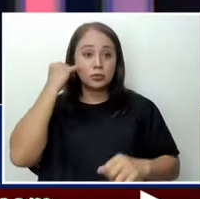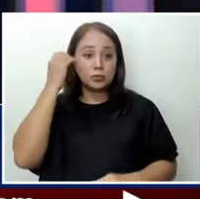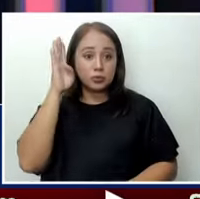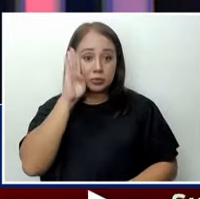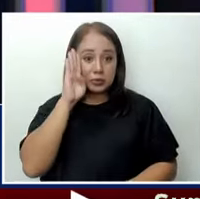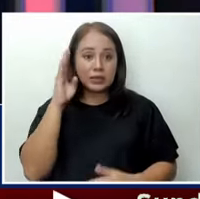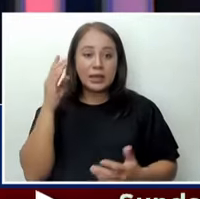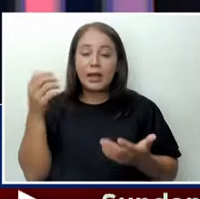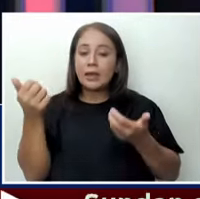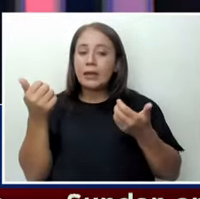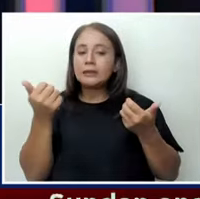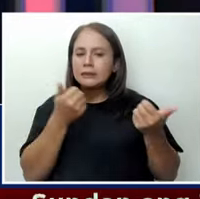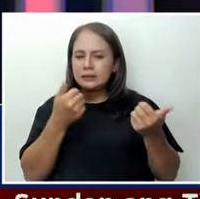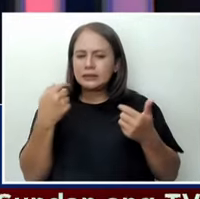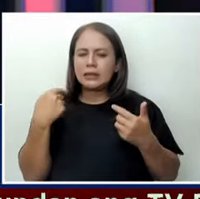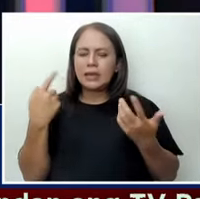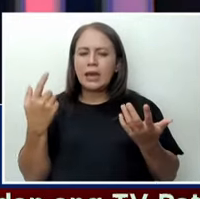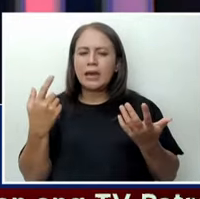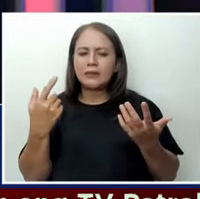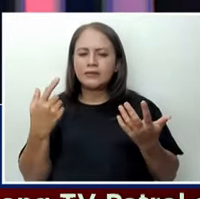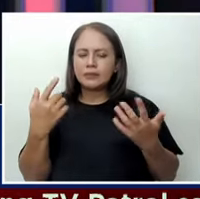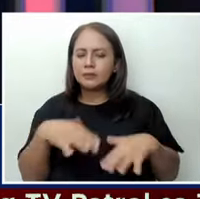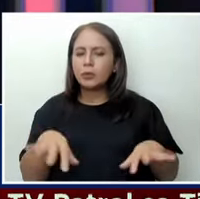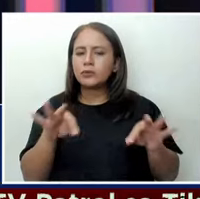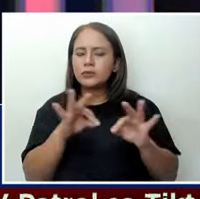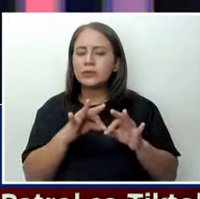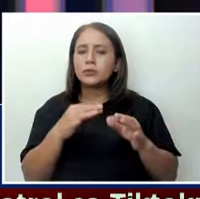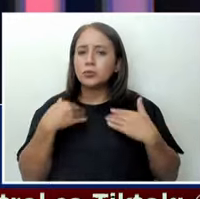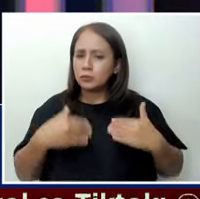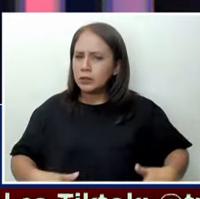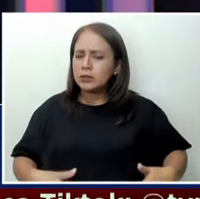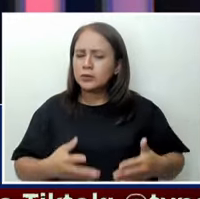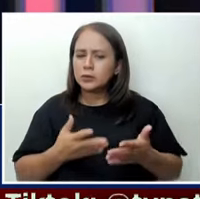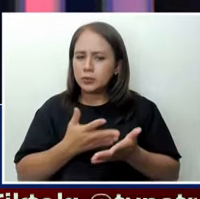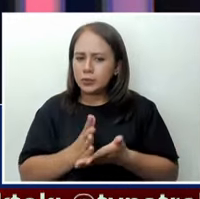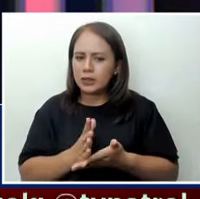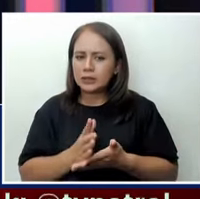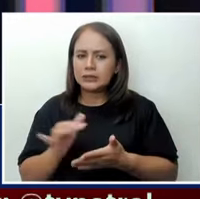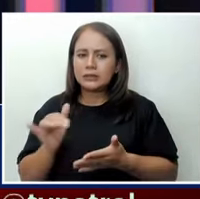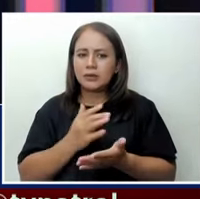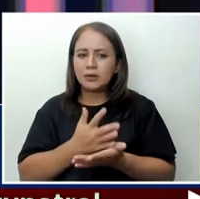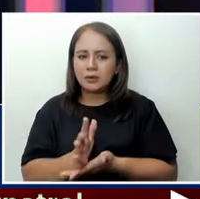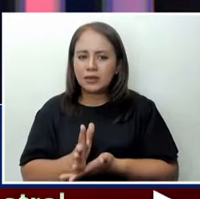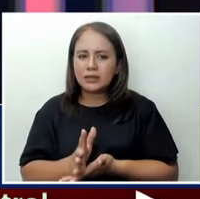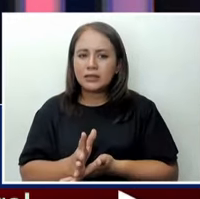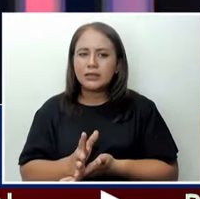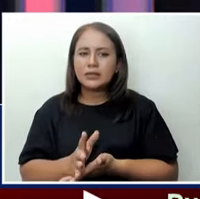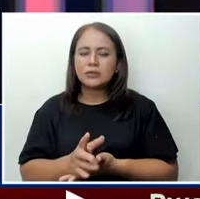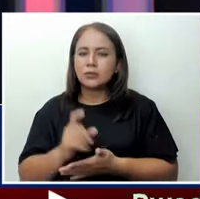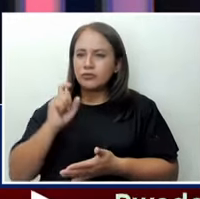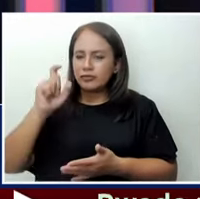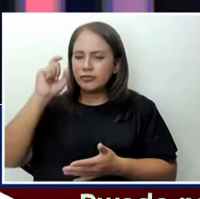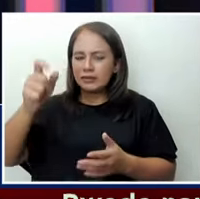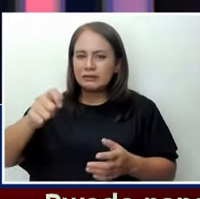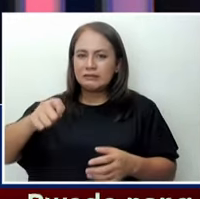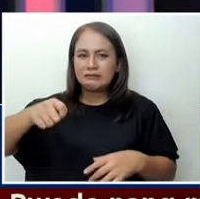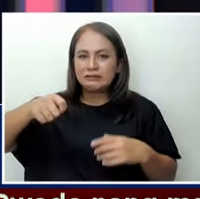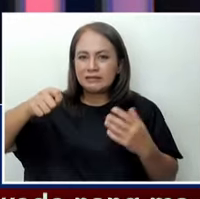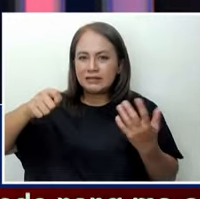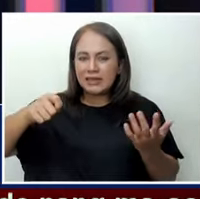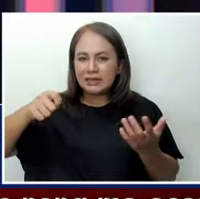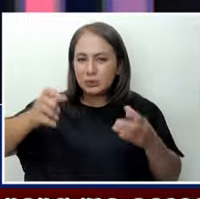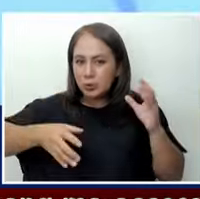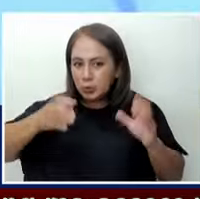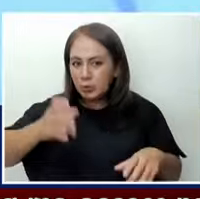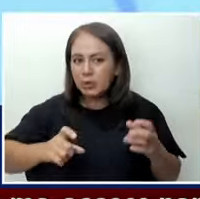administration, places a premium on human rights, and that includes a right to a speedy trial and freedom of speech and freedom